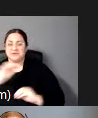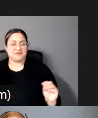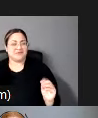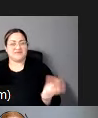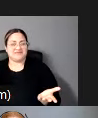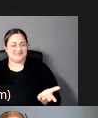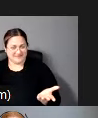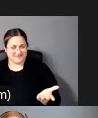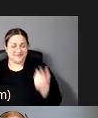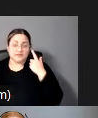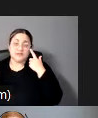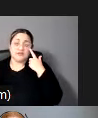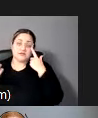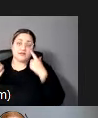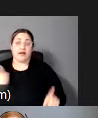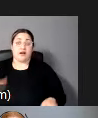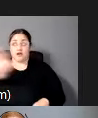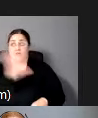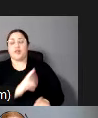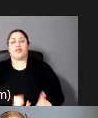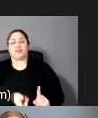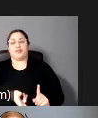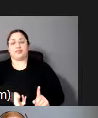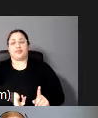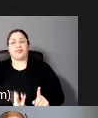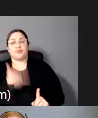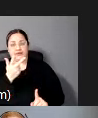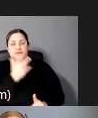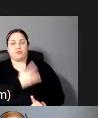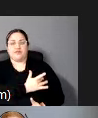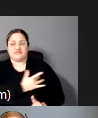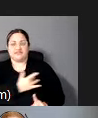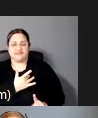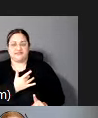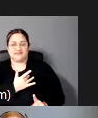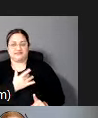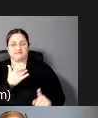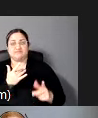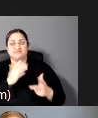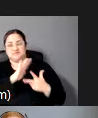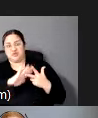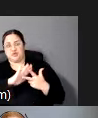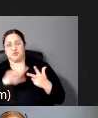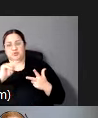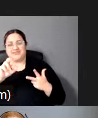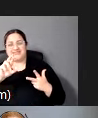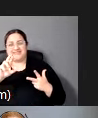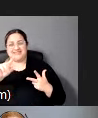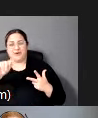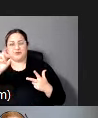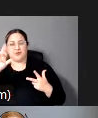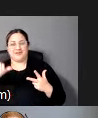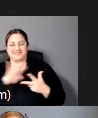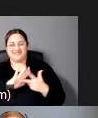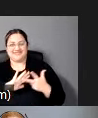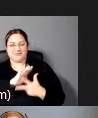3 provinces and jurisdictions, 2 of which, by the way, are territories, have a dementia strategy. I mean,